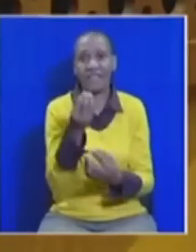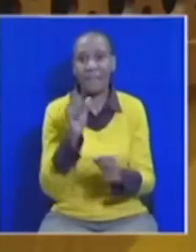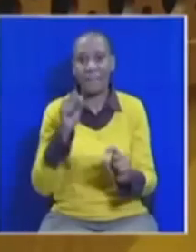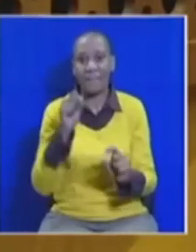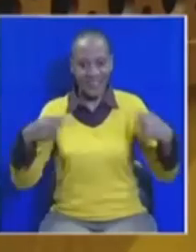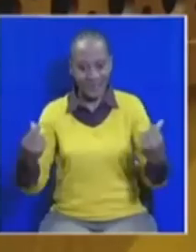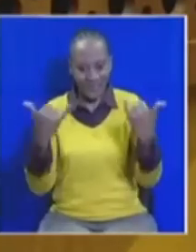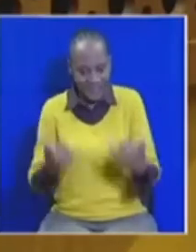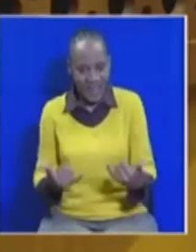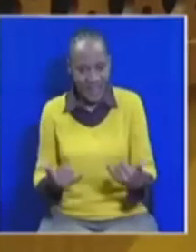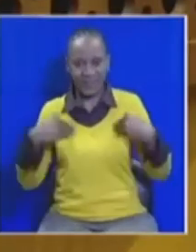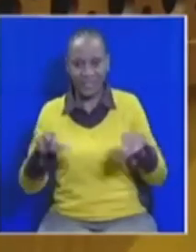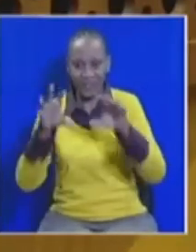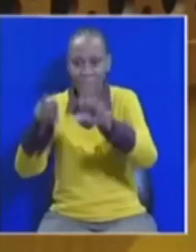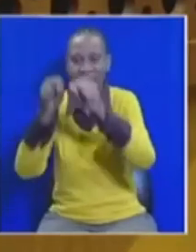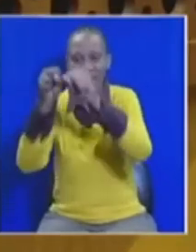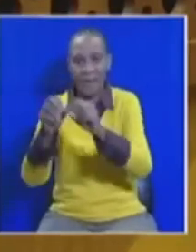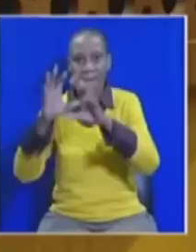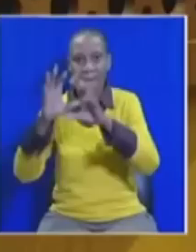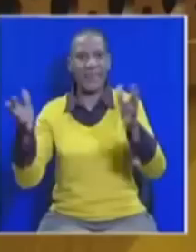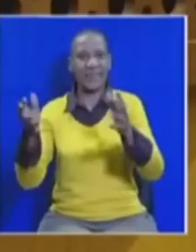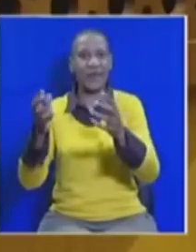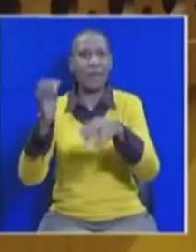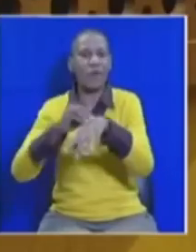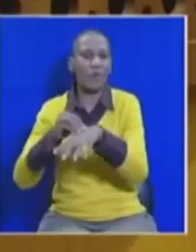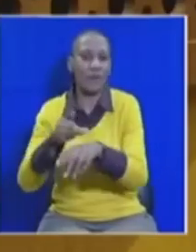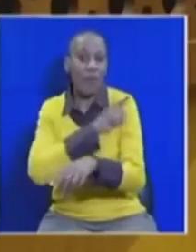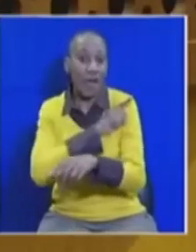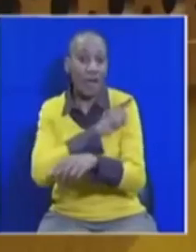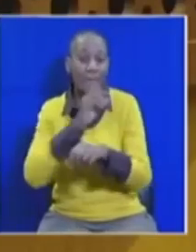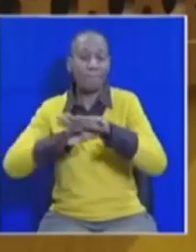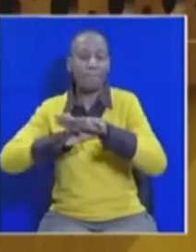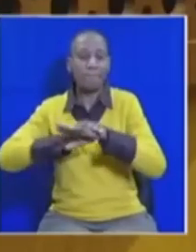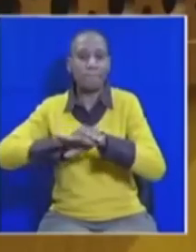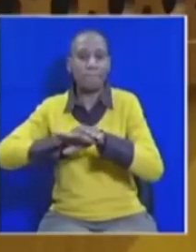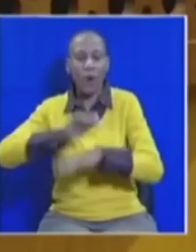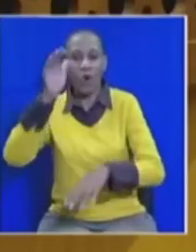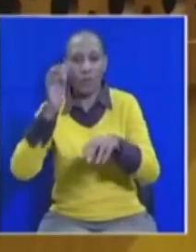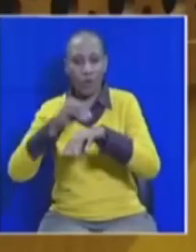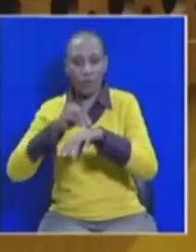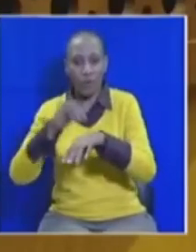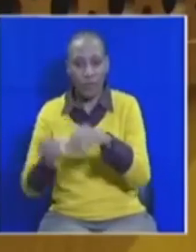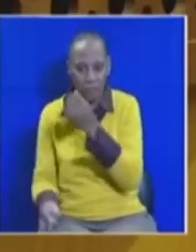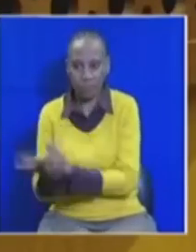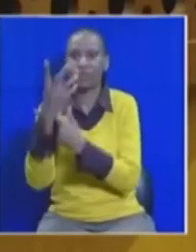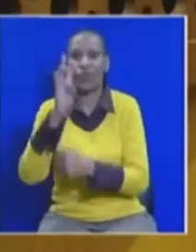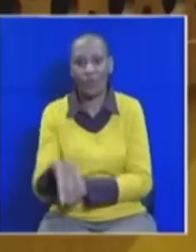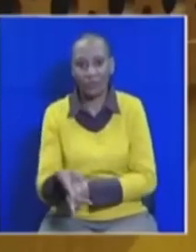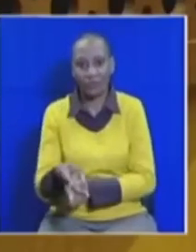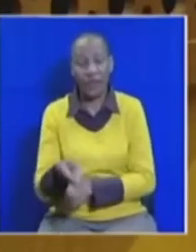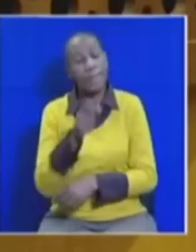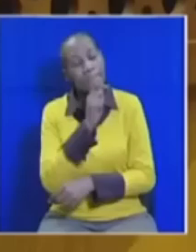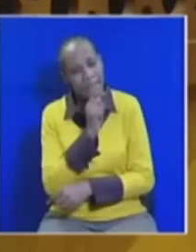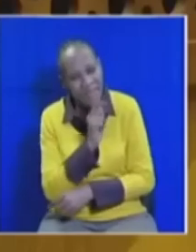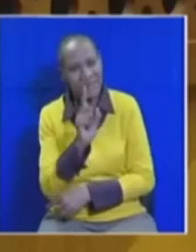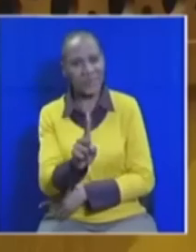skeletons because all hell will break loose." What you are saying, Minister, is that all